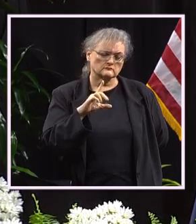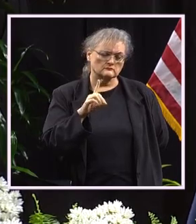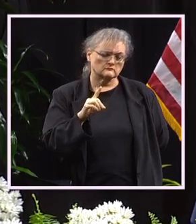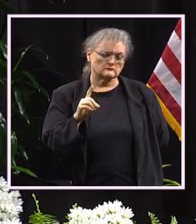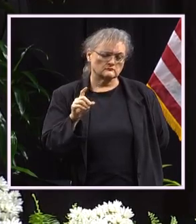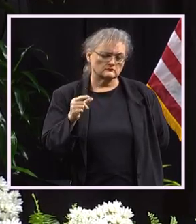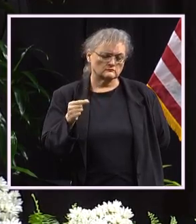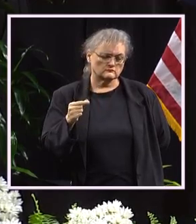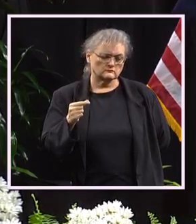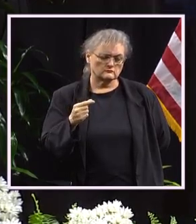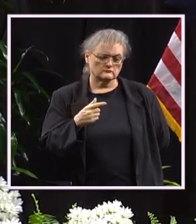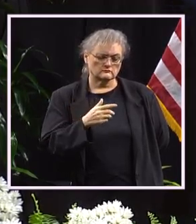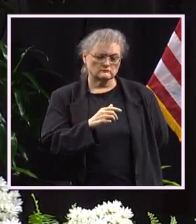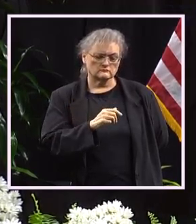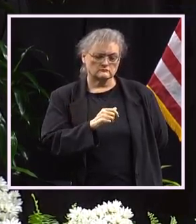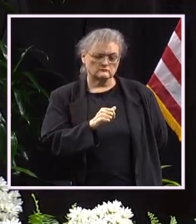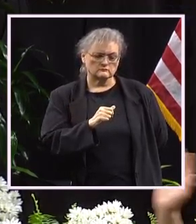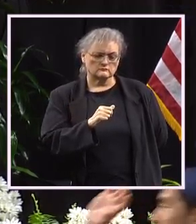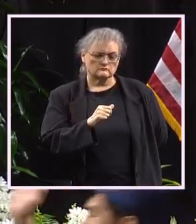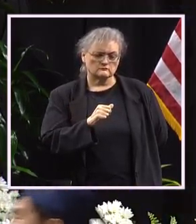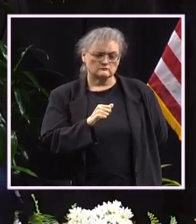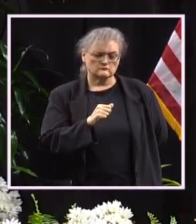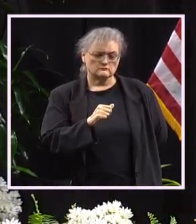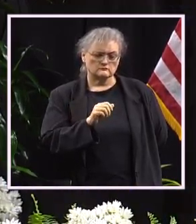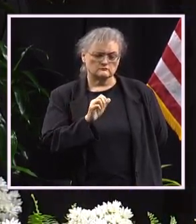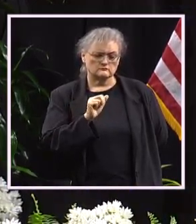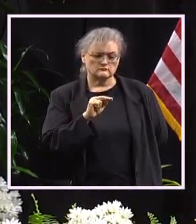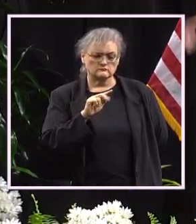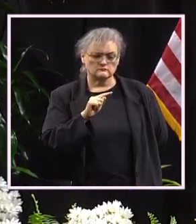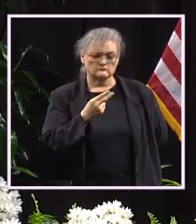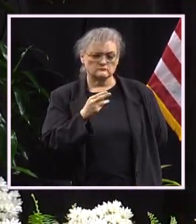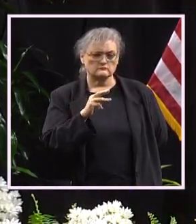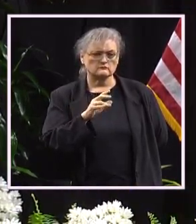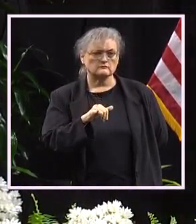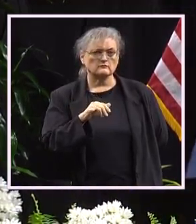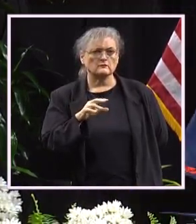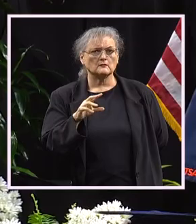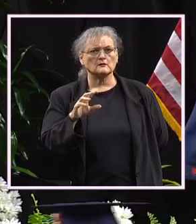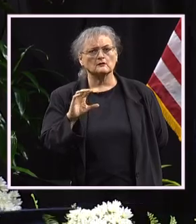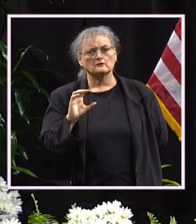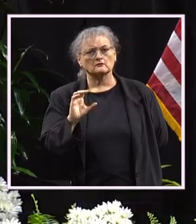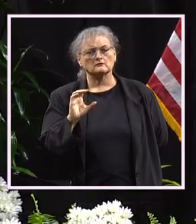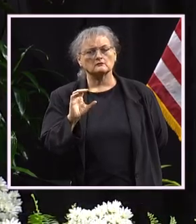Alejandro Molina, Master of Science, Anthony Wayne Parra,